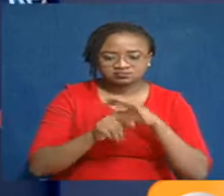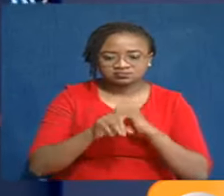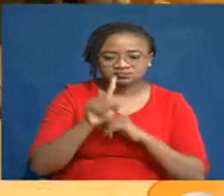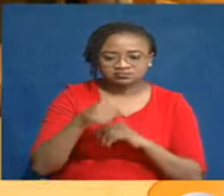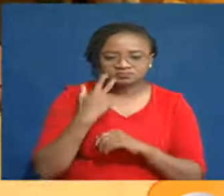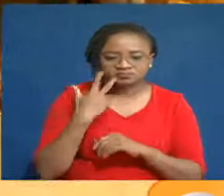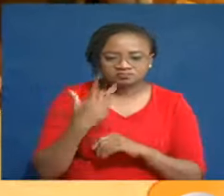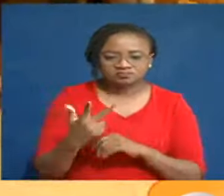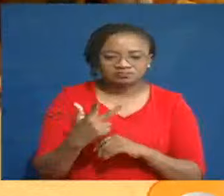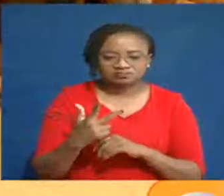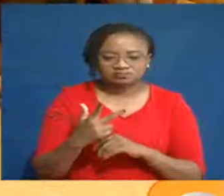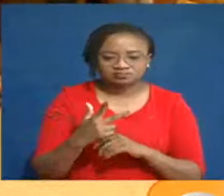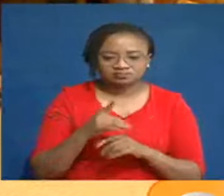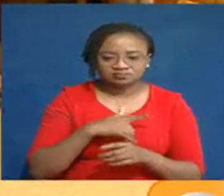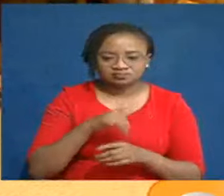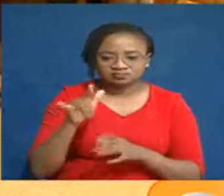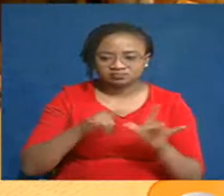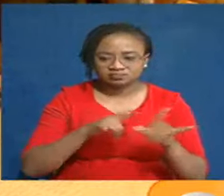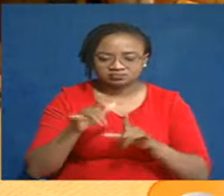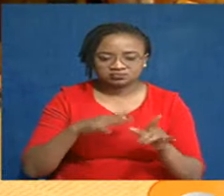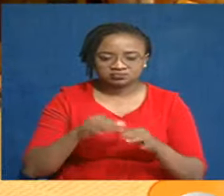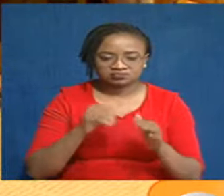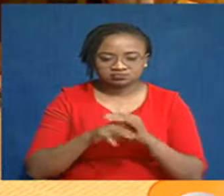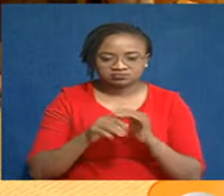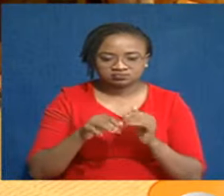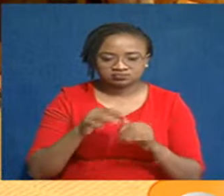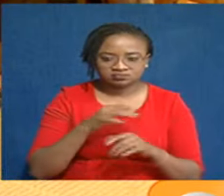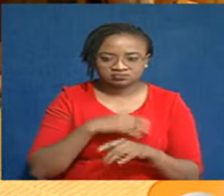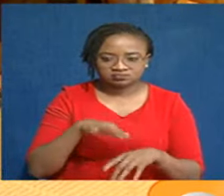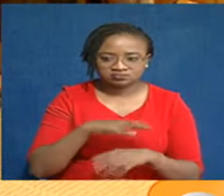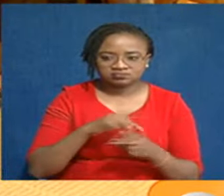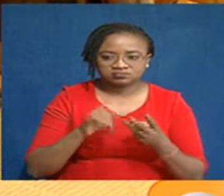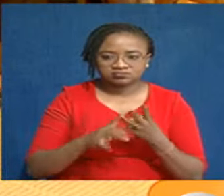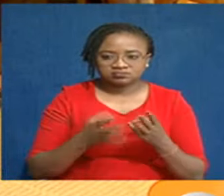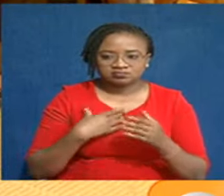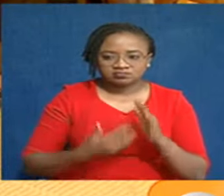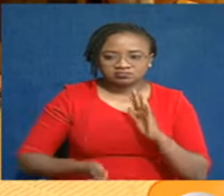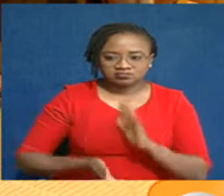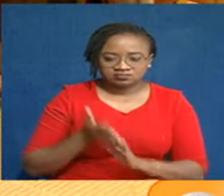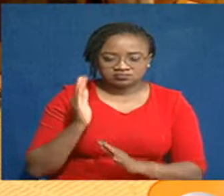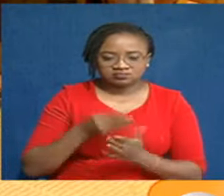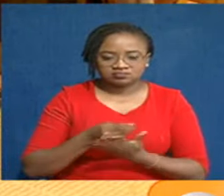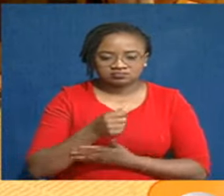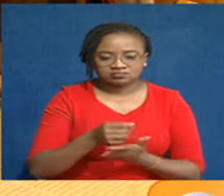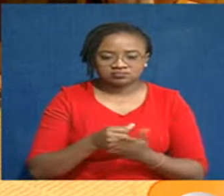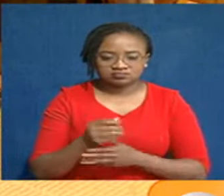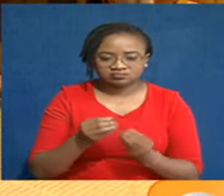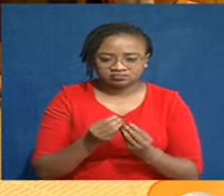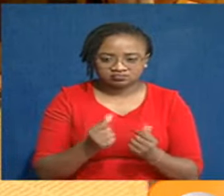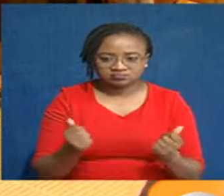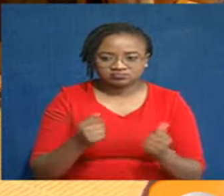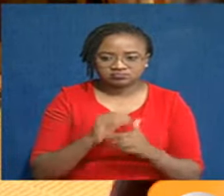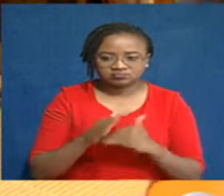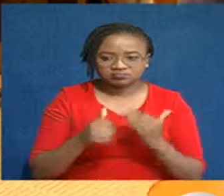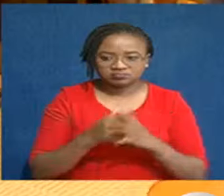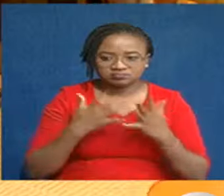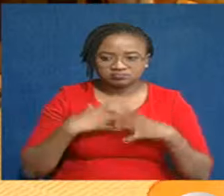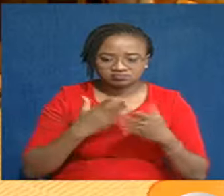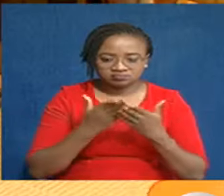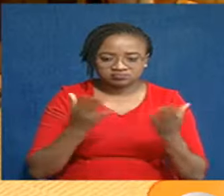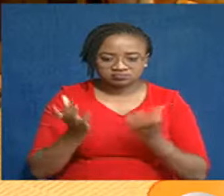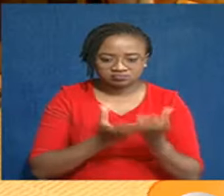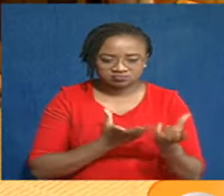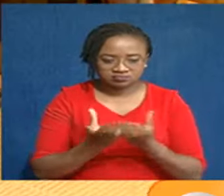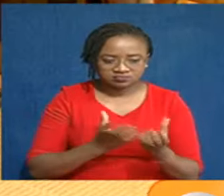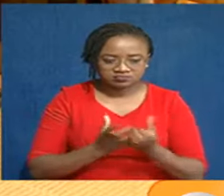1,300 airport lounges globally, while at the same time enjoying a faster and more convenient payment solution for those in the import and export